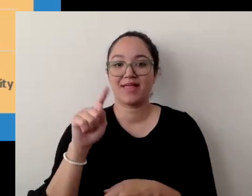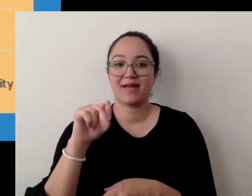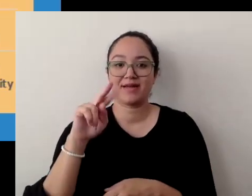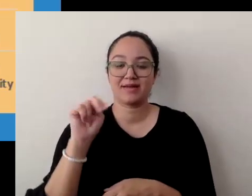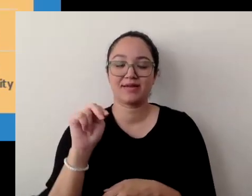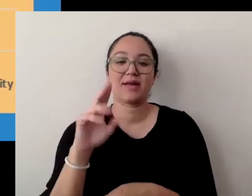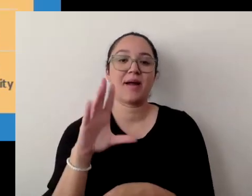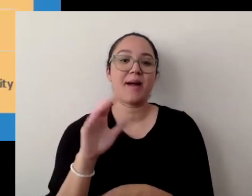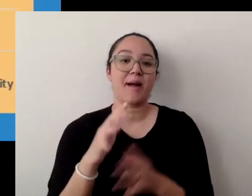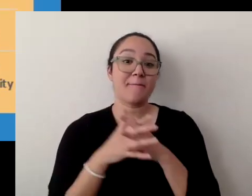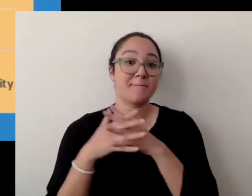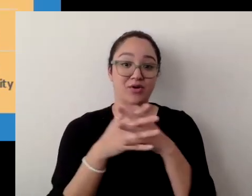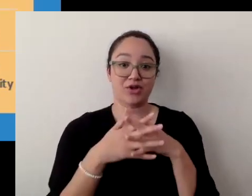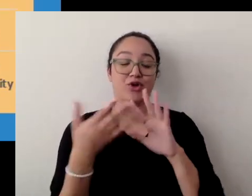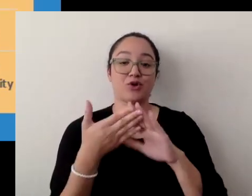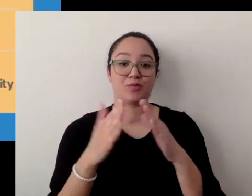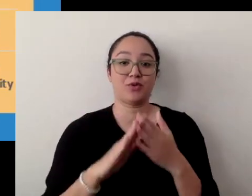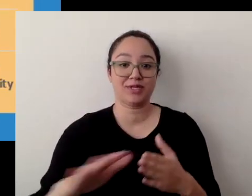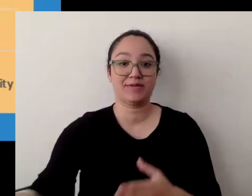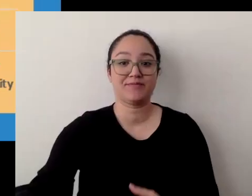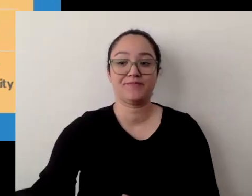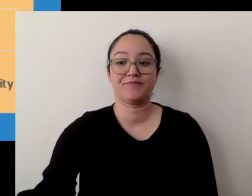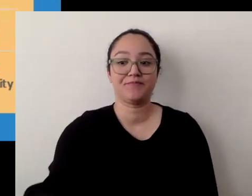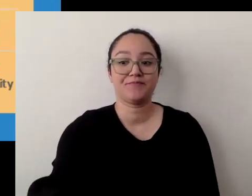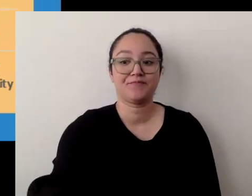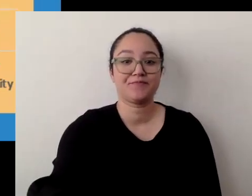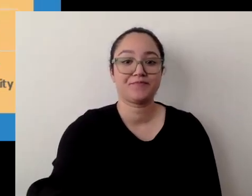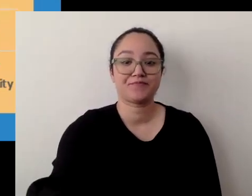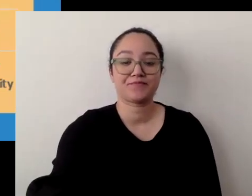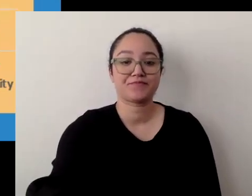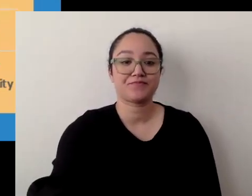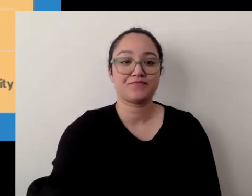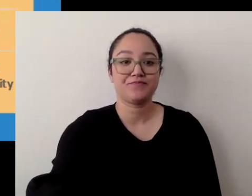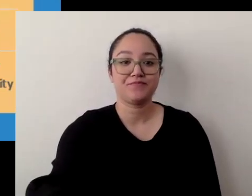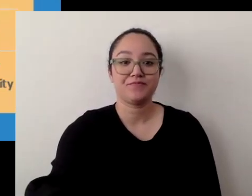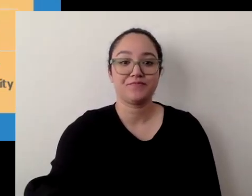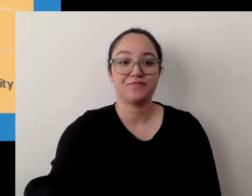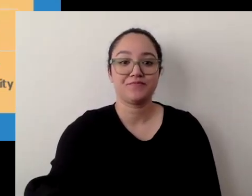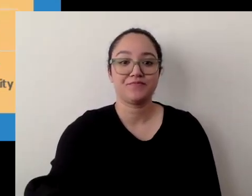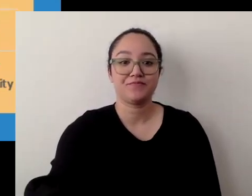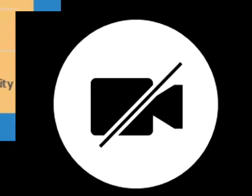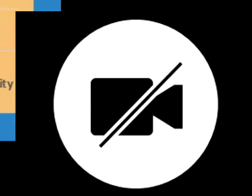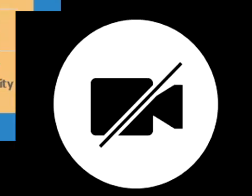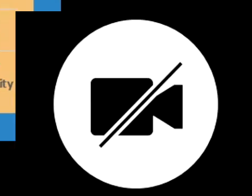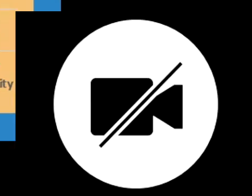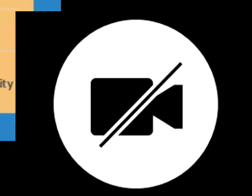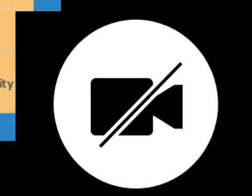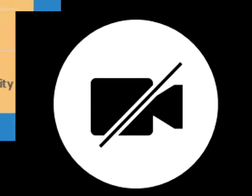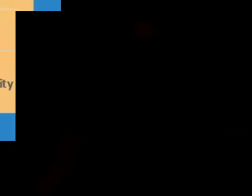an English gender neutral rendition of La Comunidad Latina.